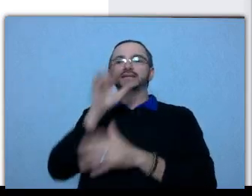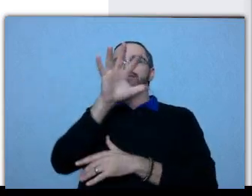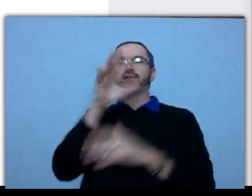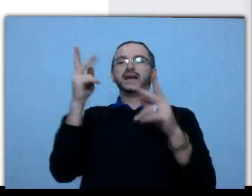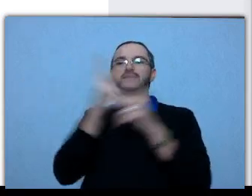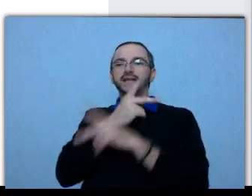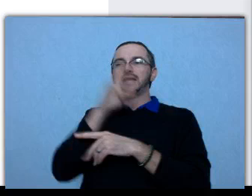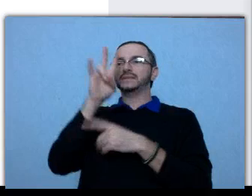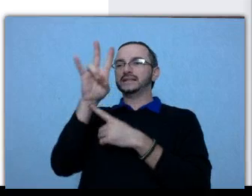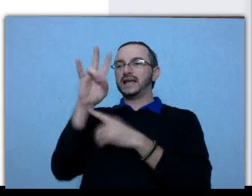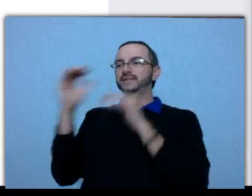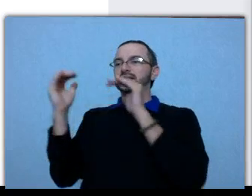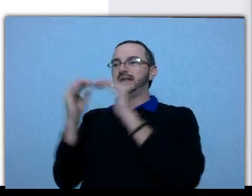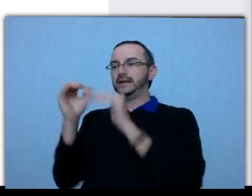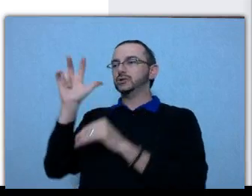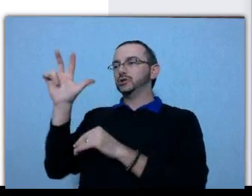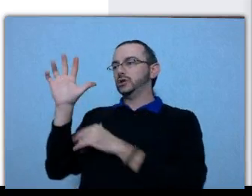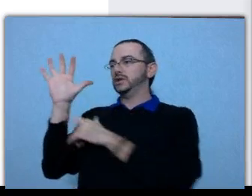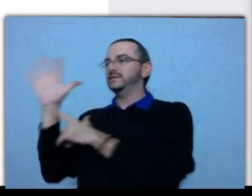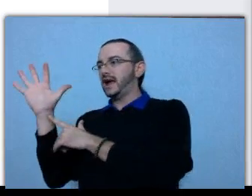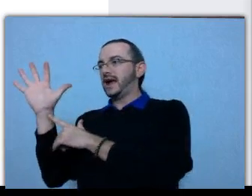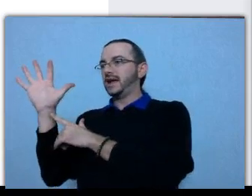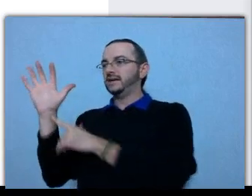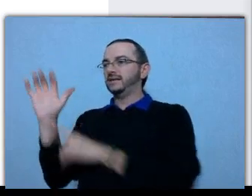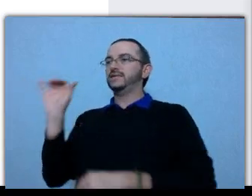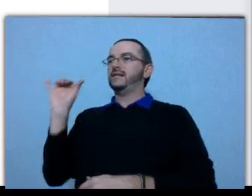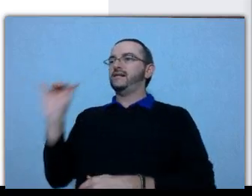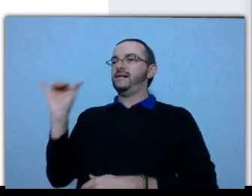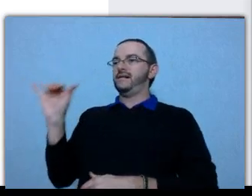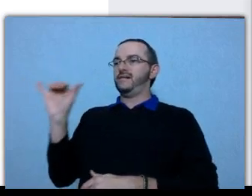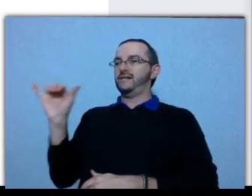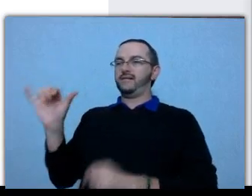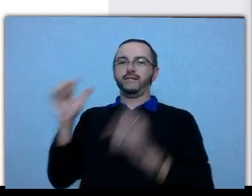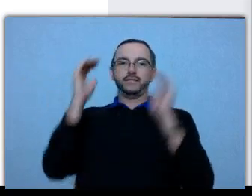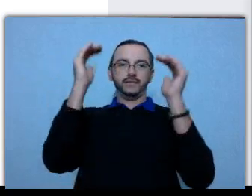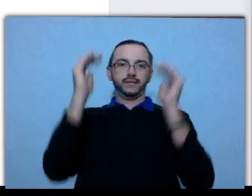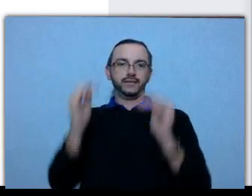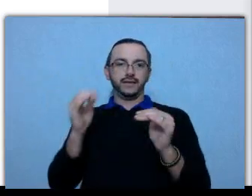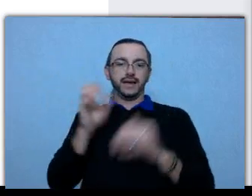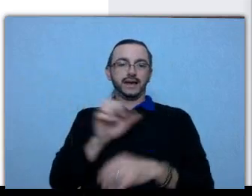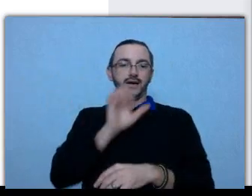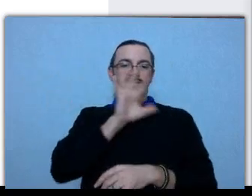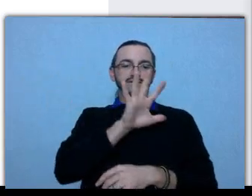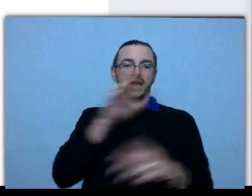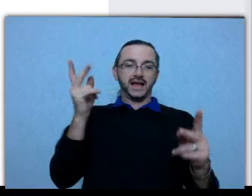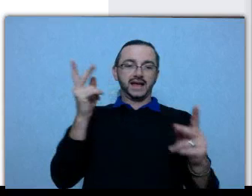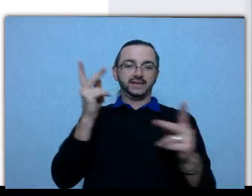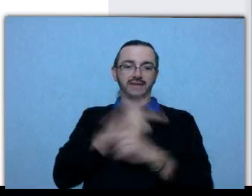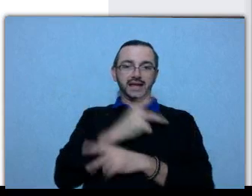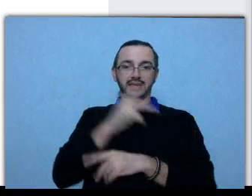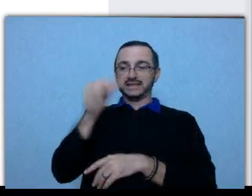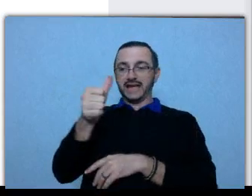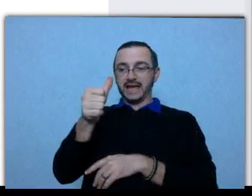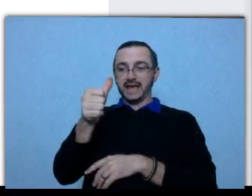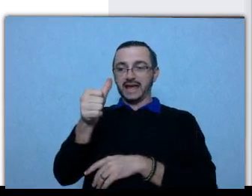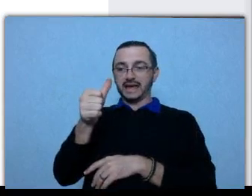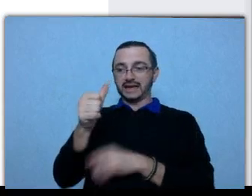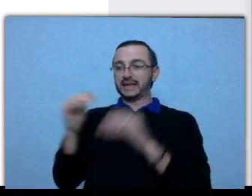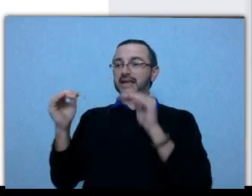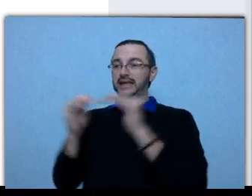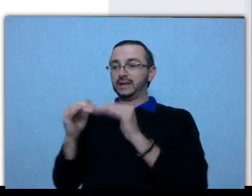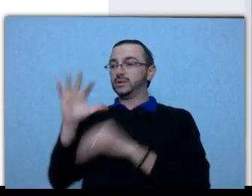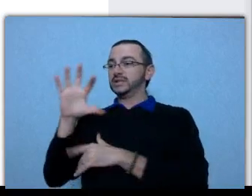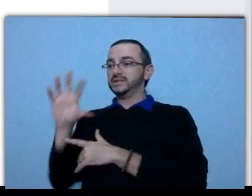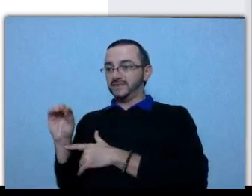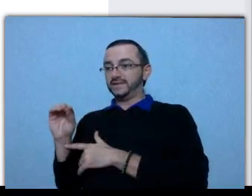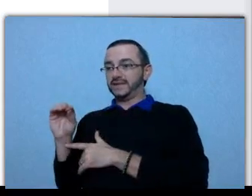times. And that's going to be my number here. Now 5 times 10 equals 50. So